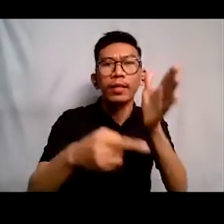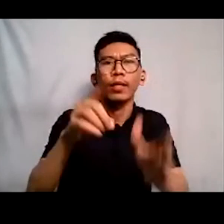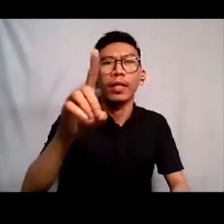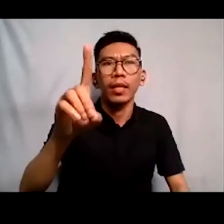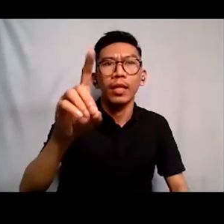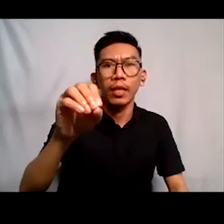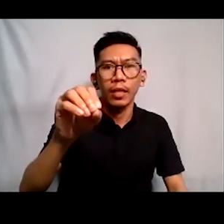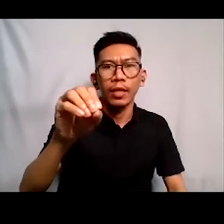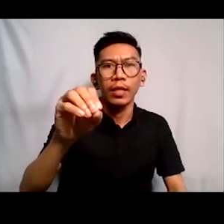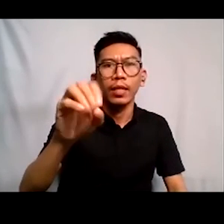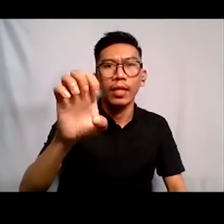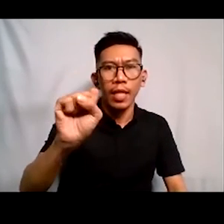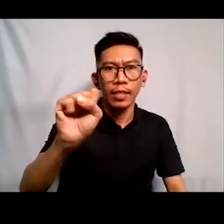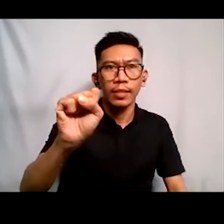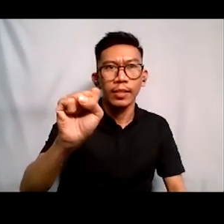What does the